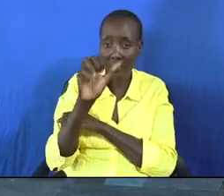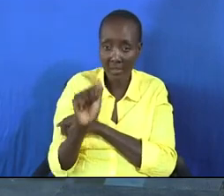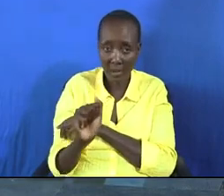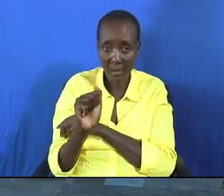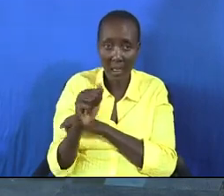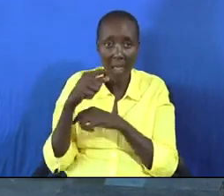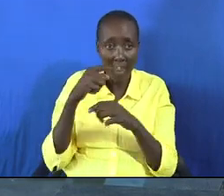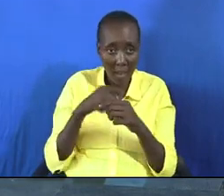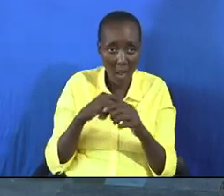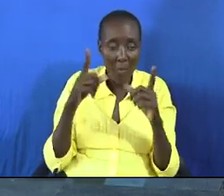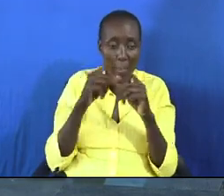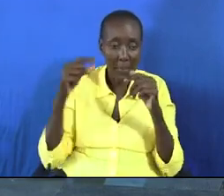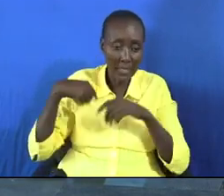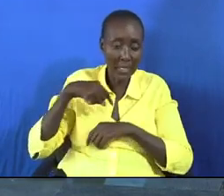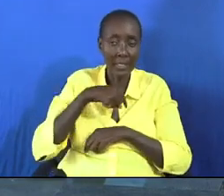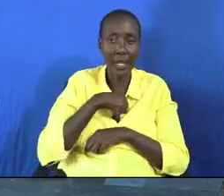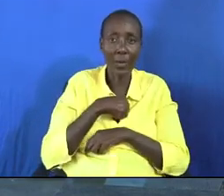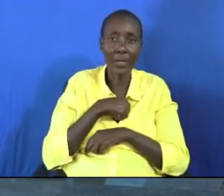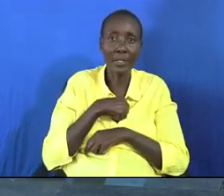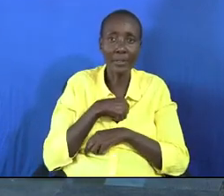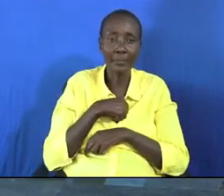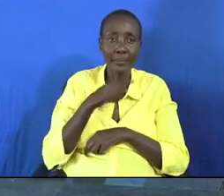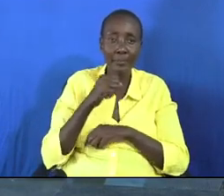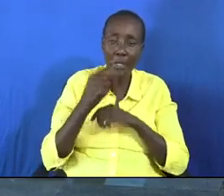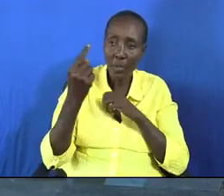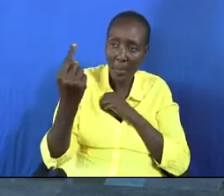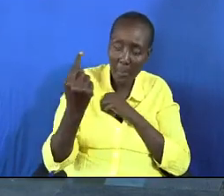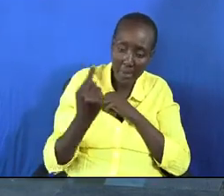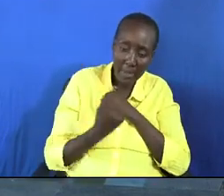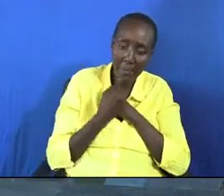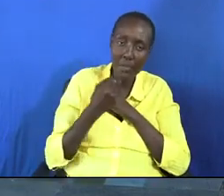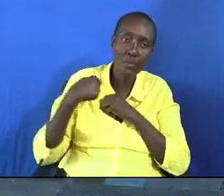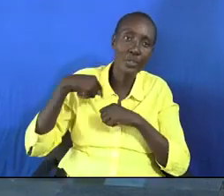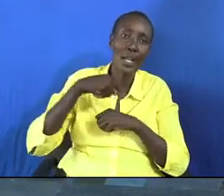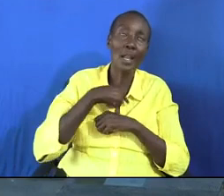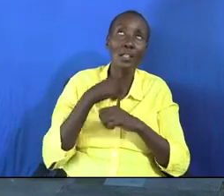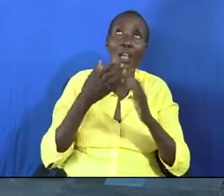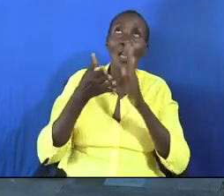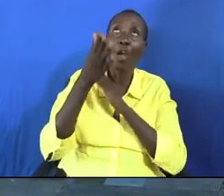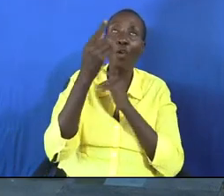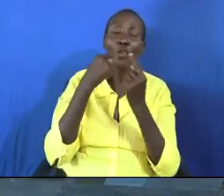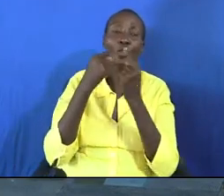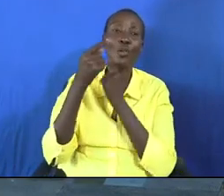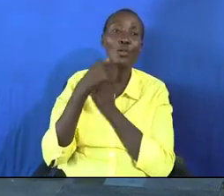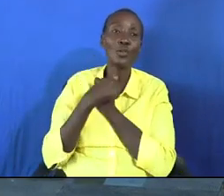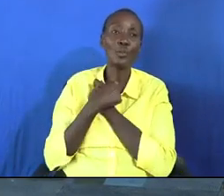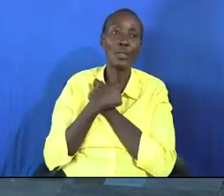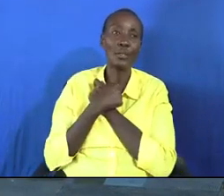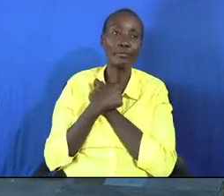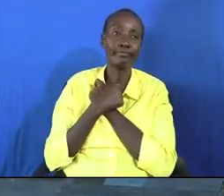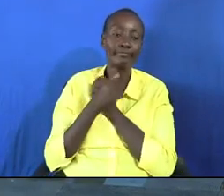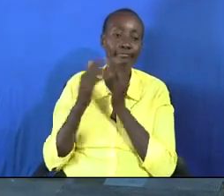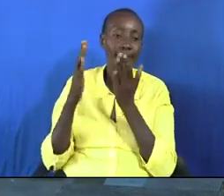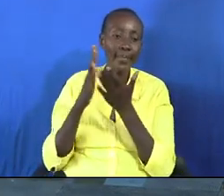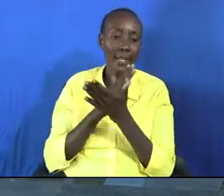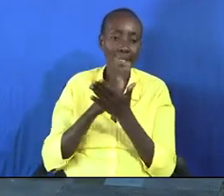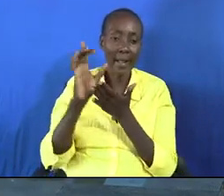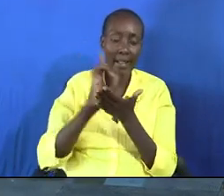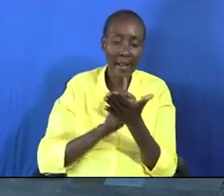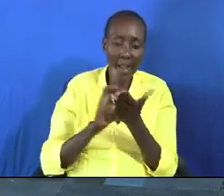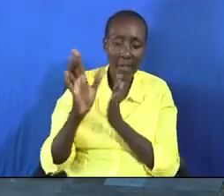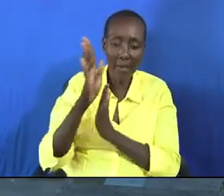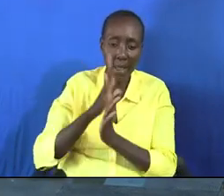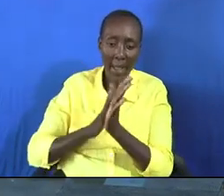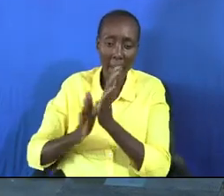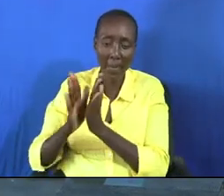be talking about. Somebody should be coming here to tell us, God spoke to me and he gave me this divine